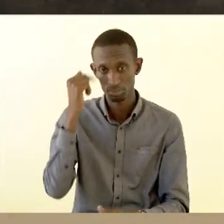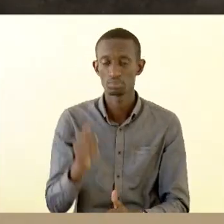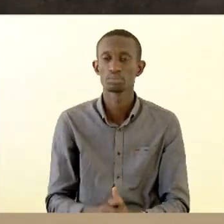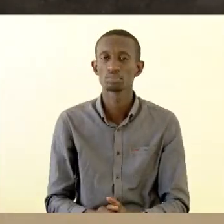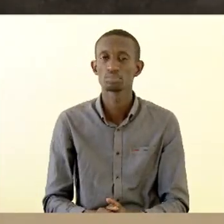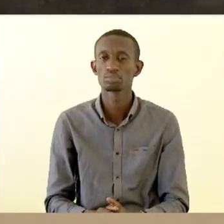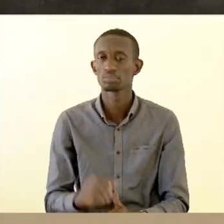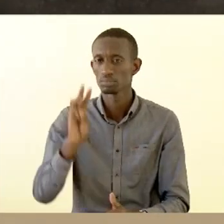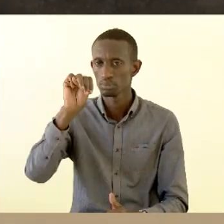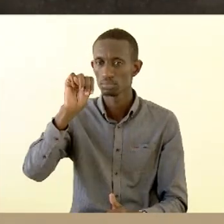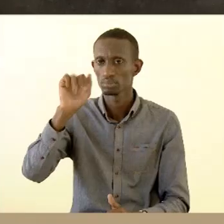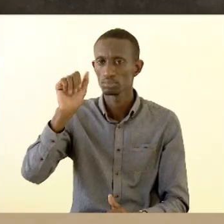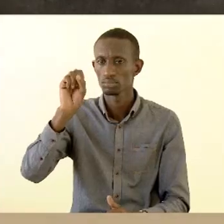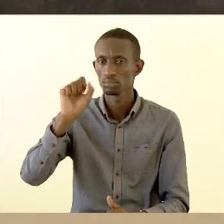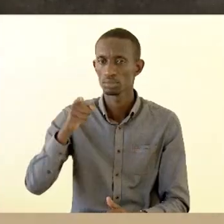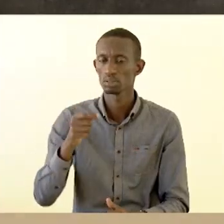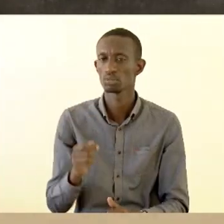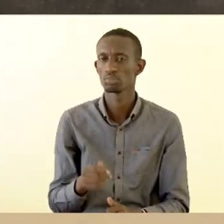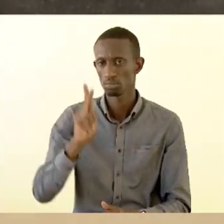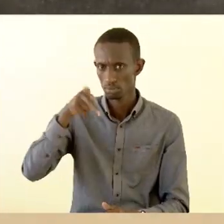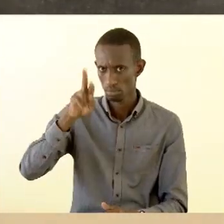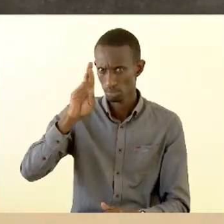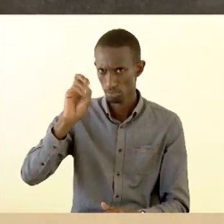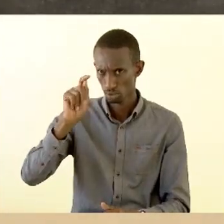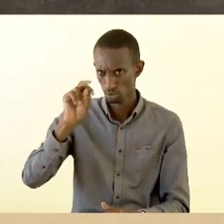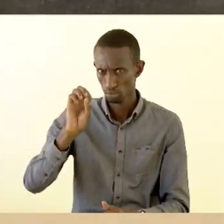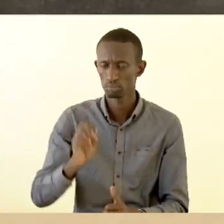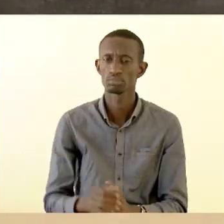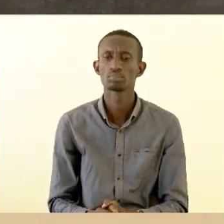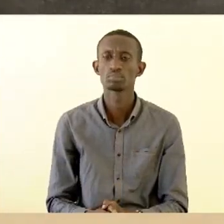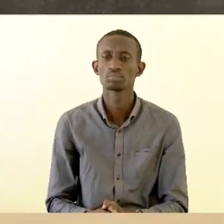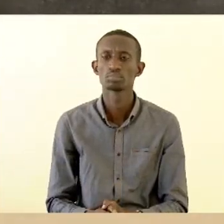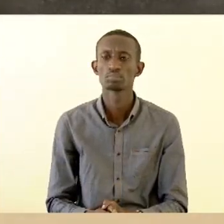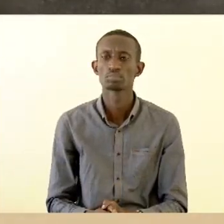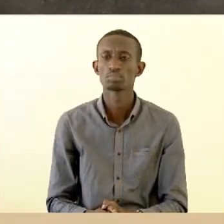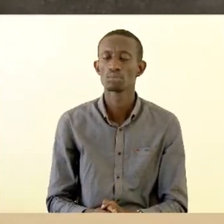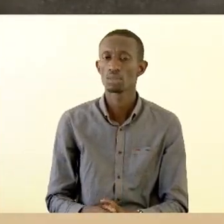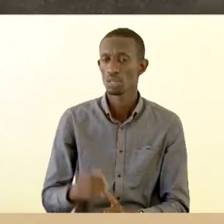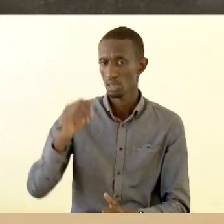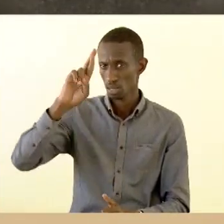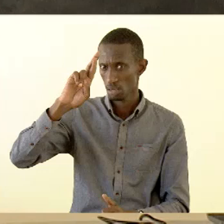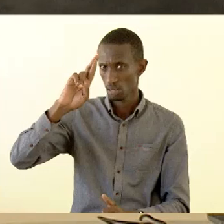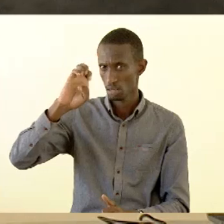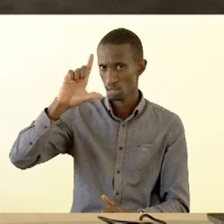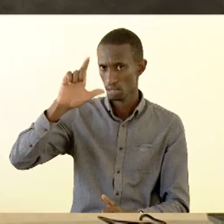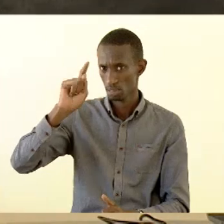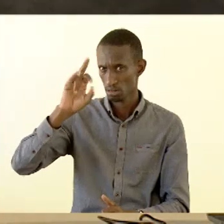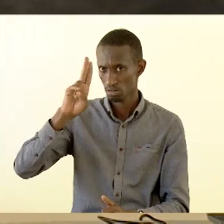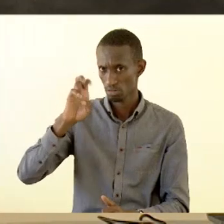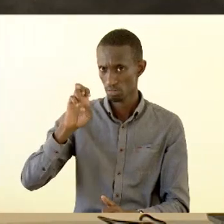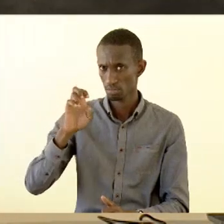mass of this proton, the relative mass of this proton. The relative mass is 1.